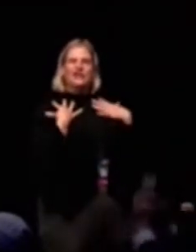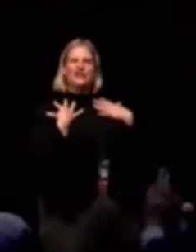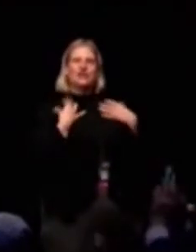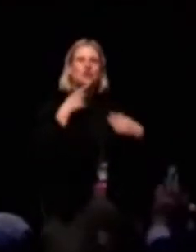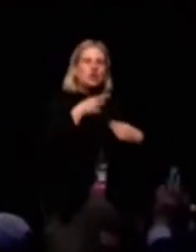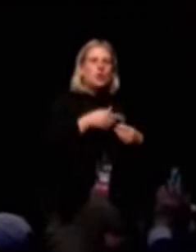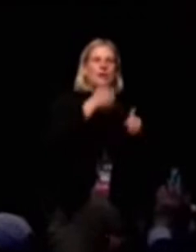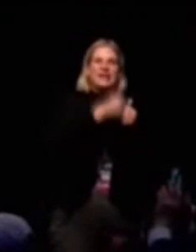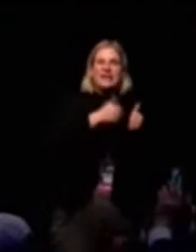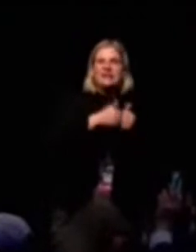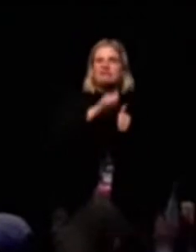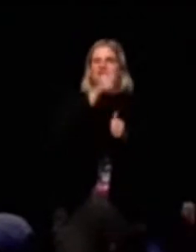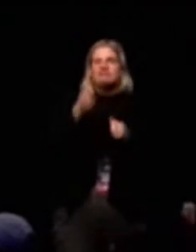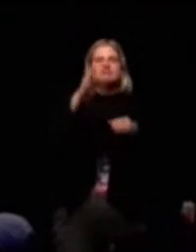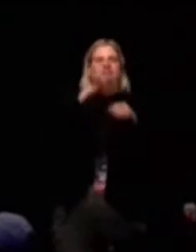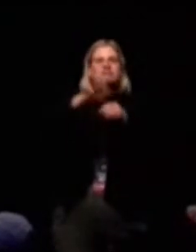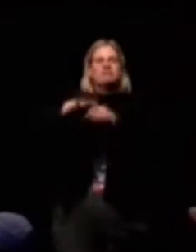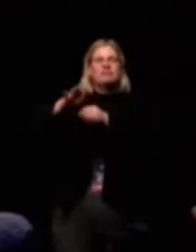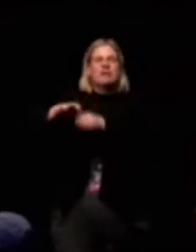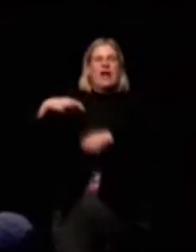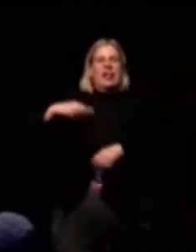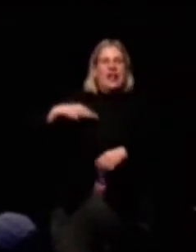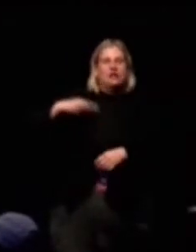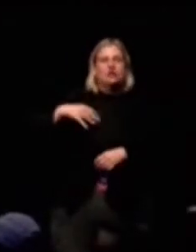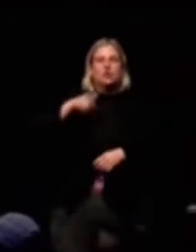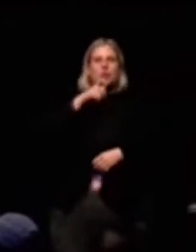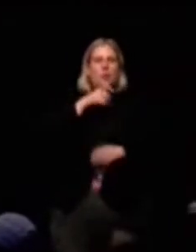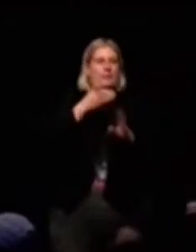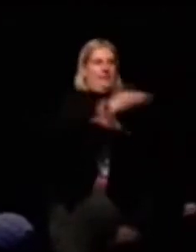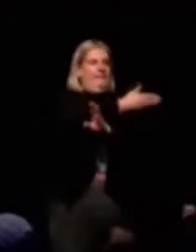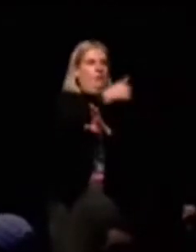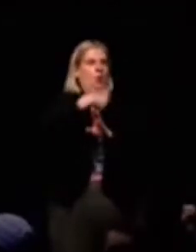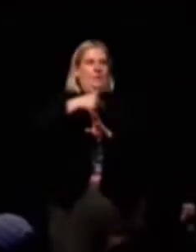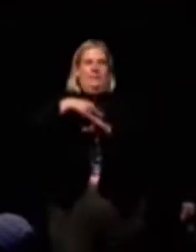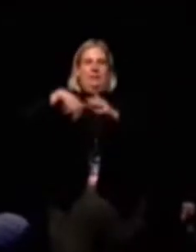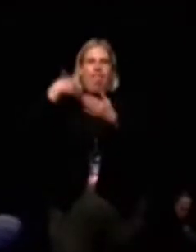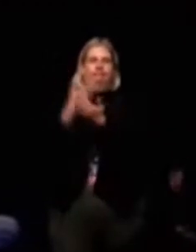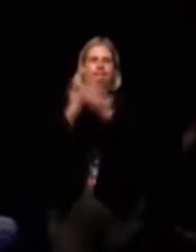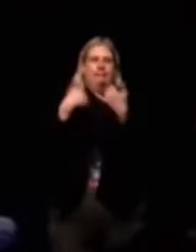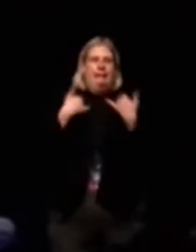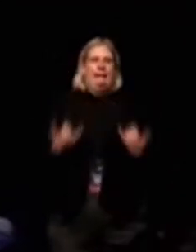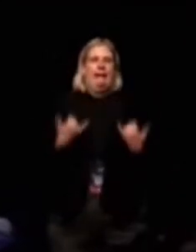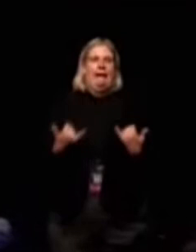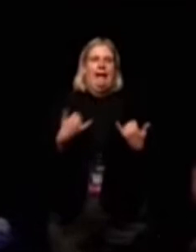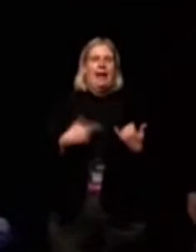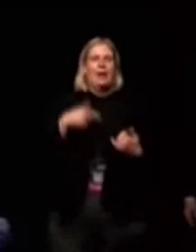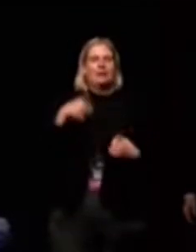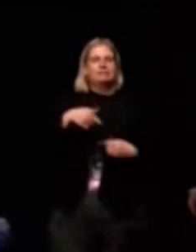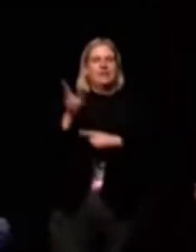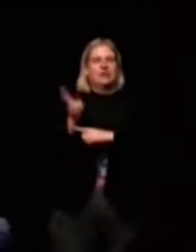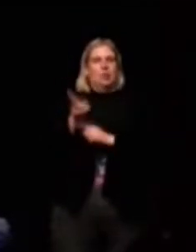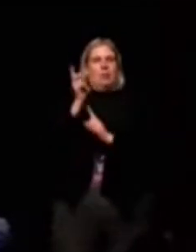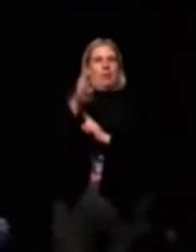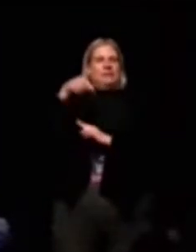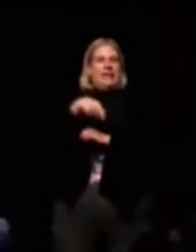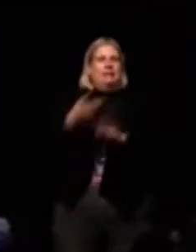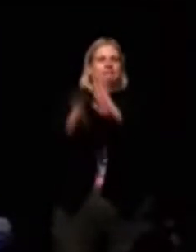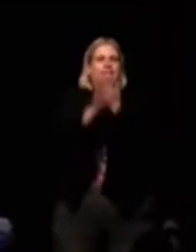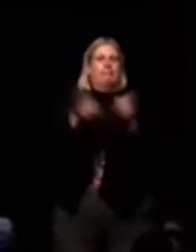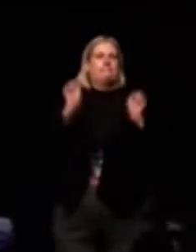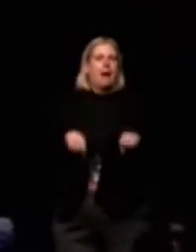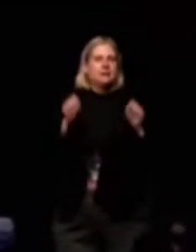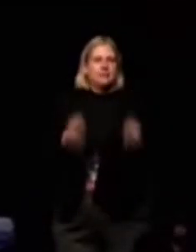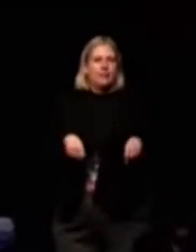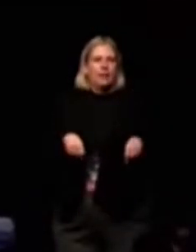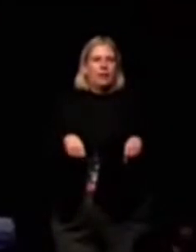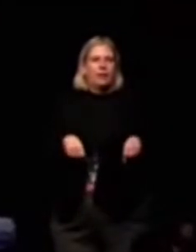single elected woman who came before me made historic moments like this possible.